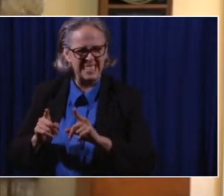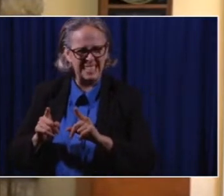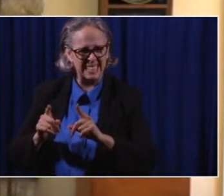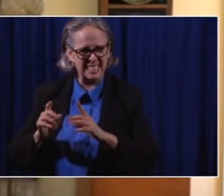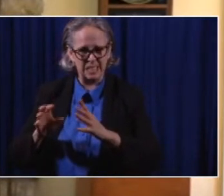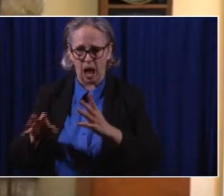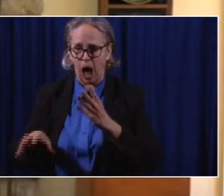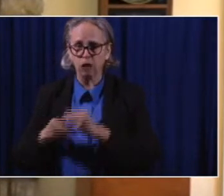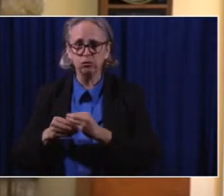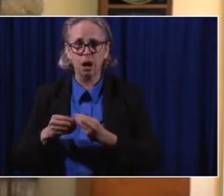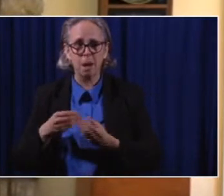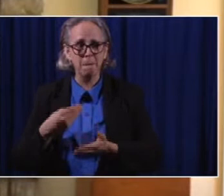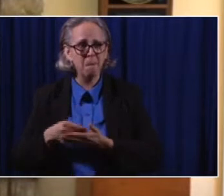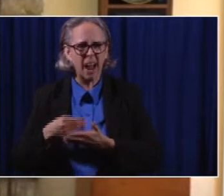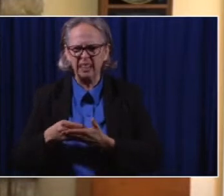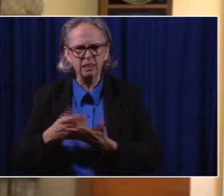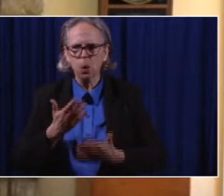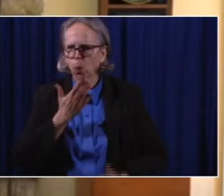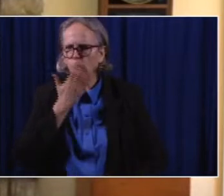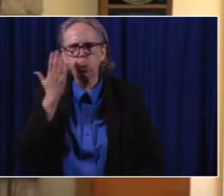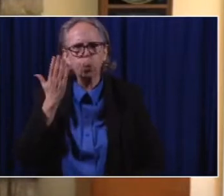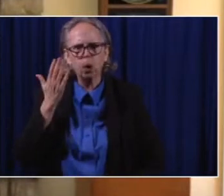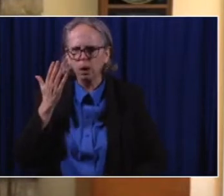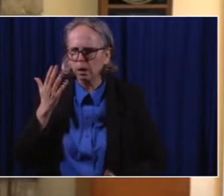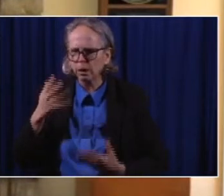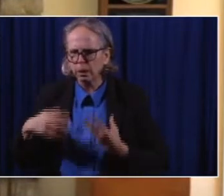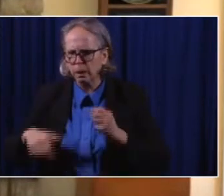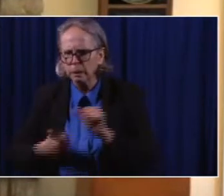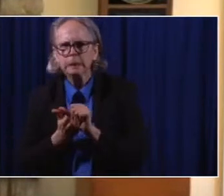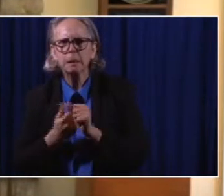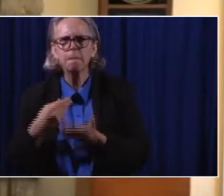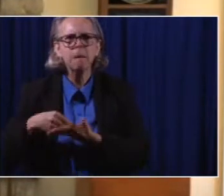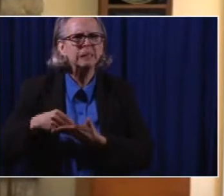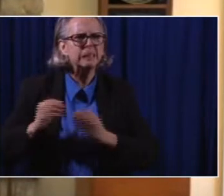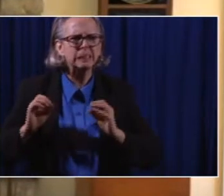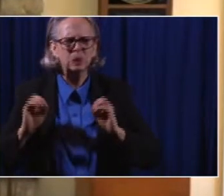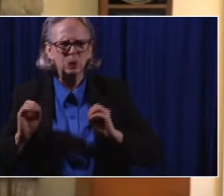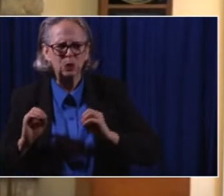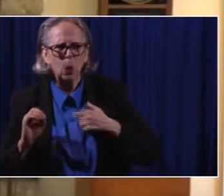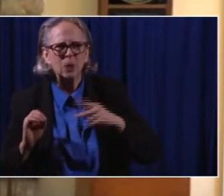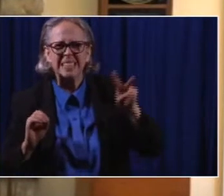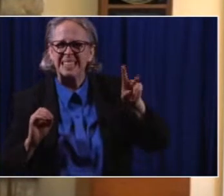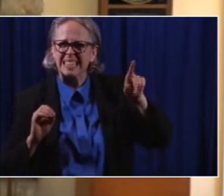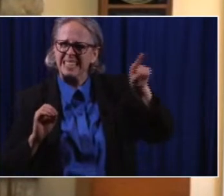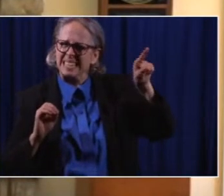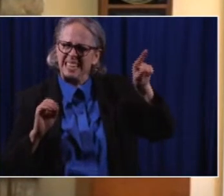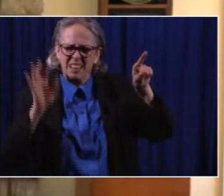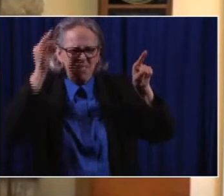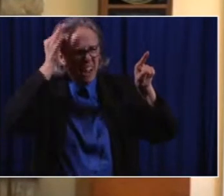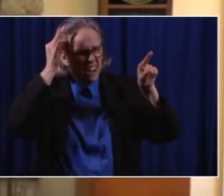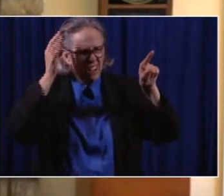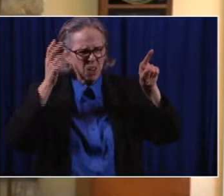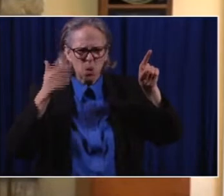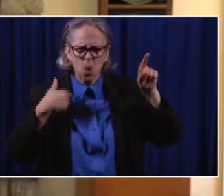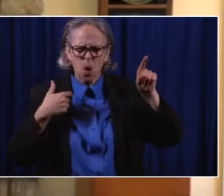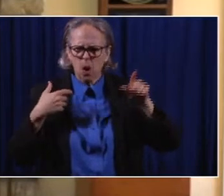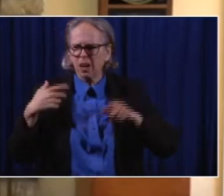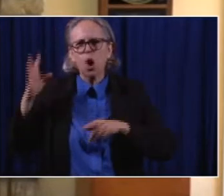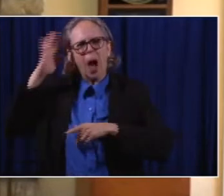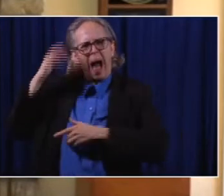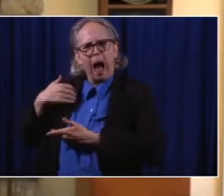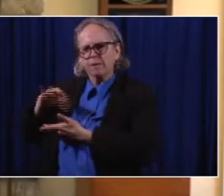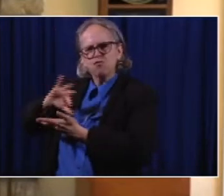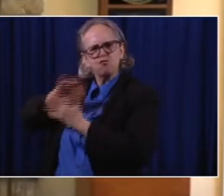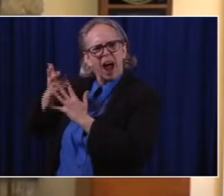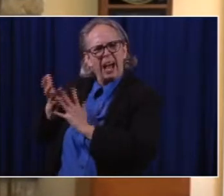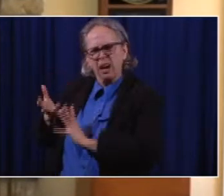some of these things that we know really need to be done. So we're holding money back. We keep thinking there's probably going to be a